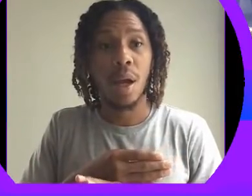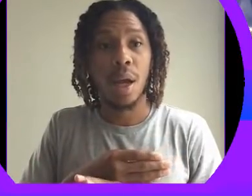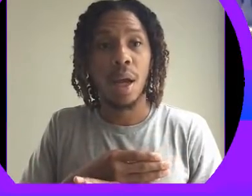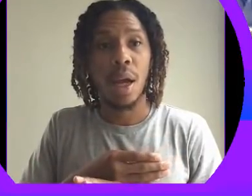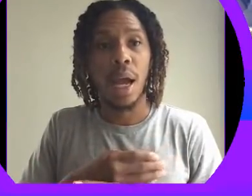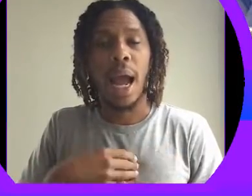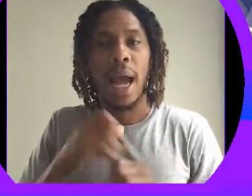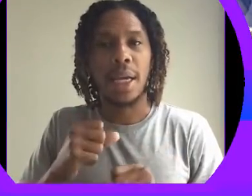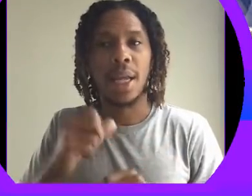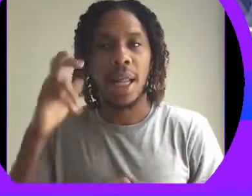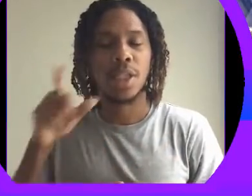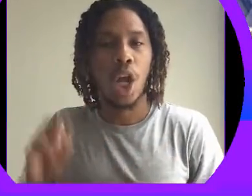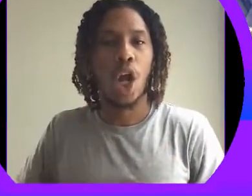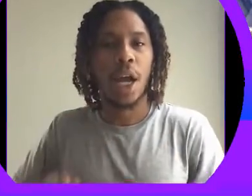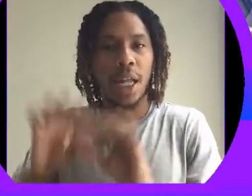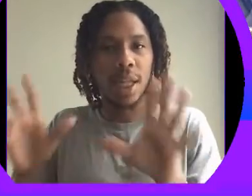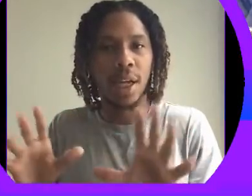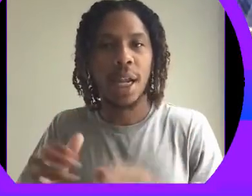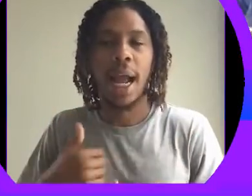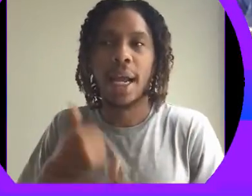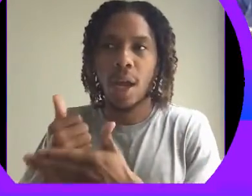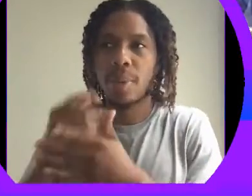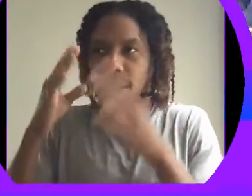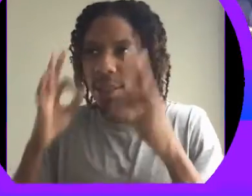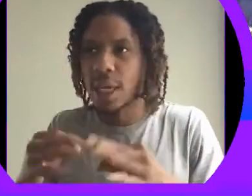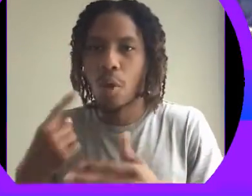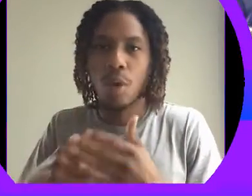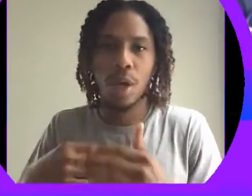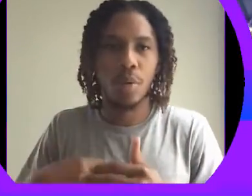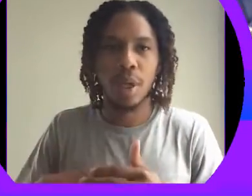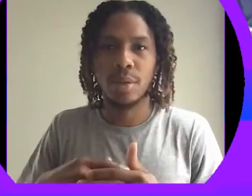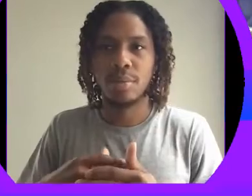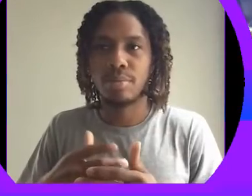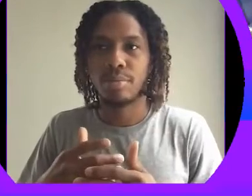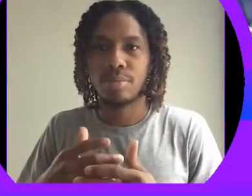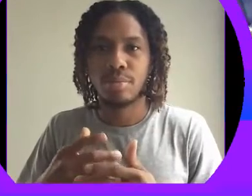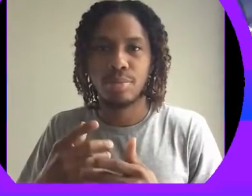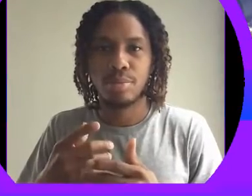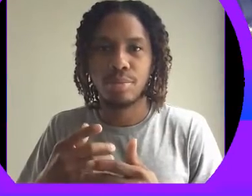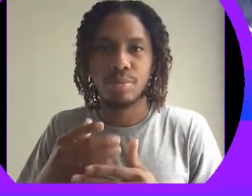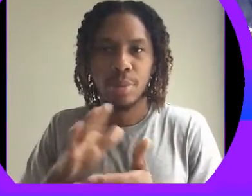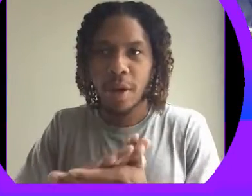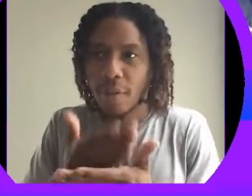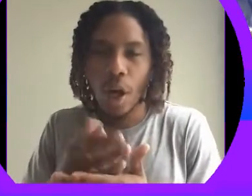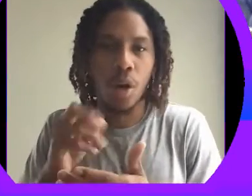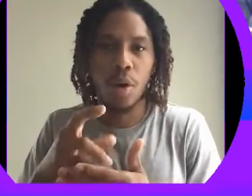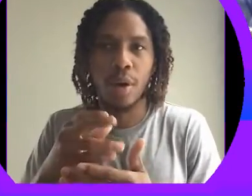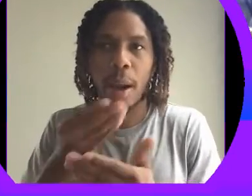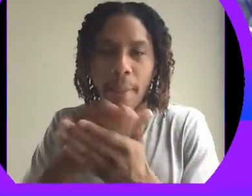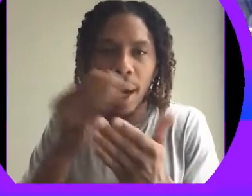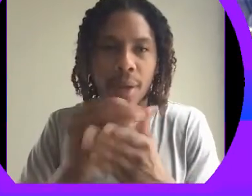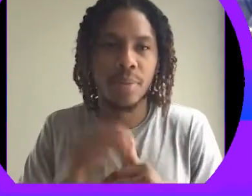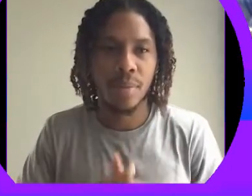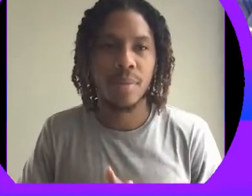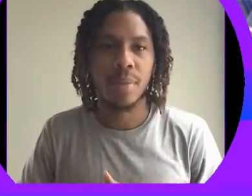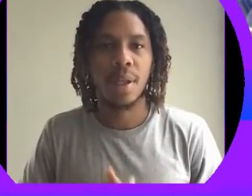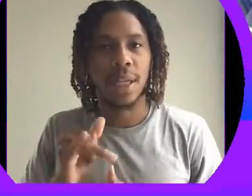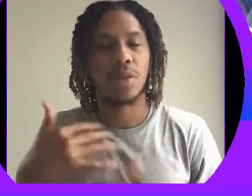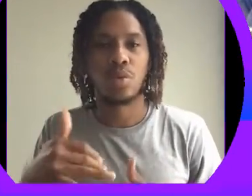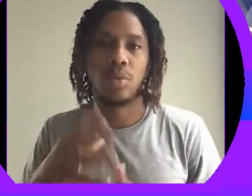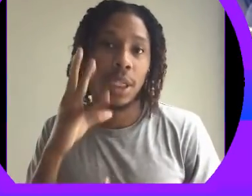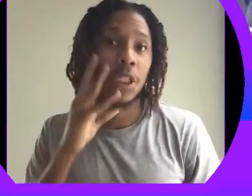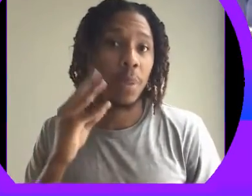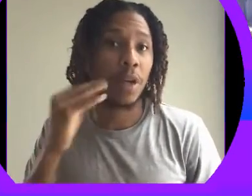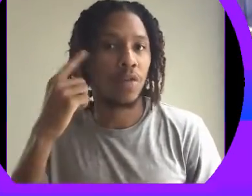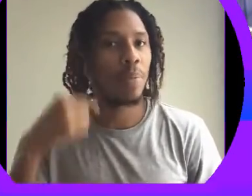the way she's talking to me, and I can help her decide what we're going to make the following week. And the market becomes a much more pleasant